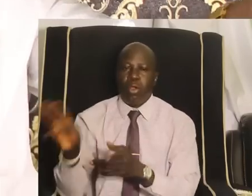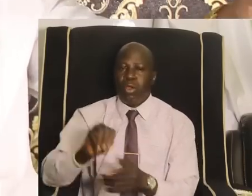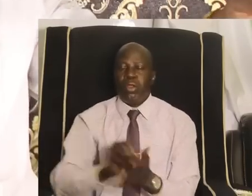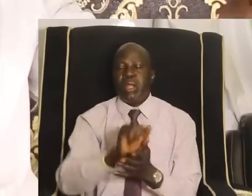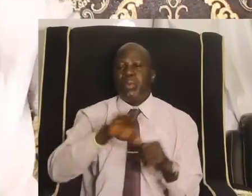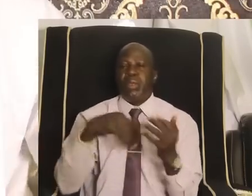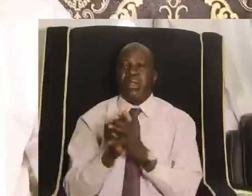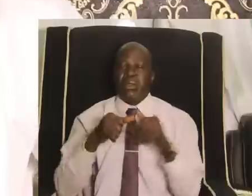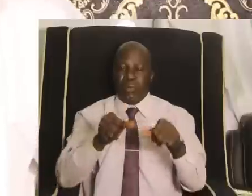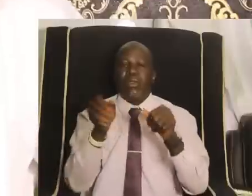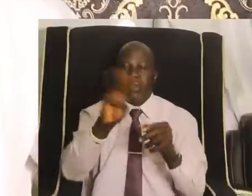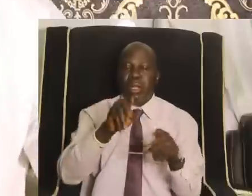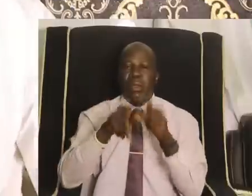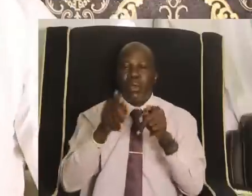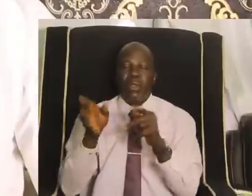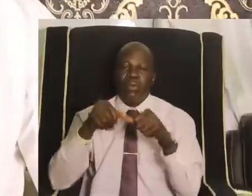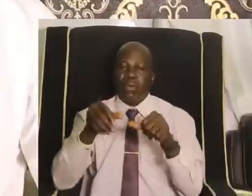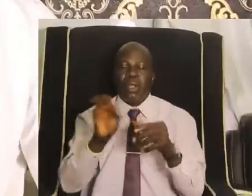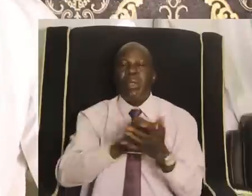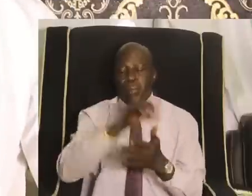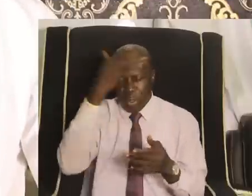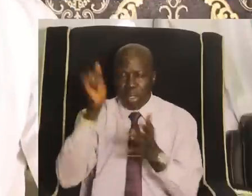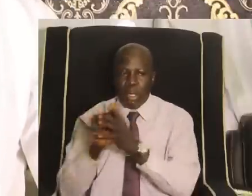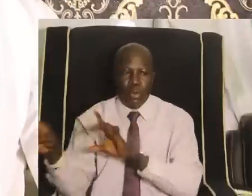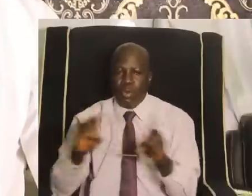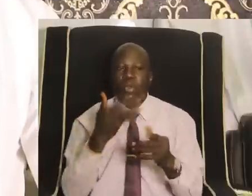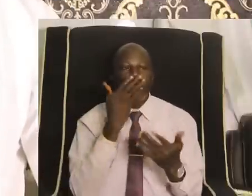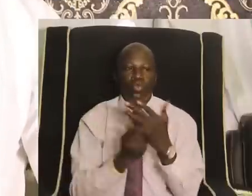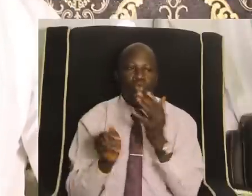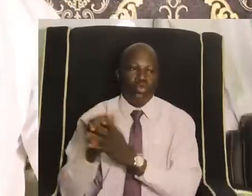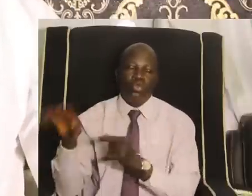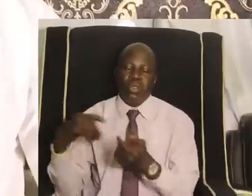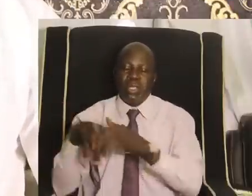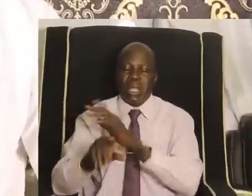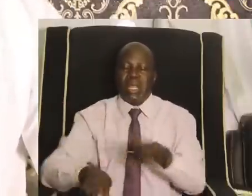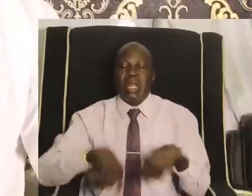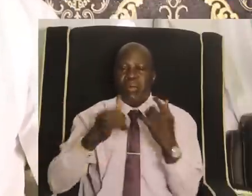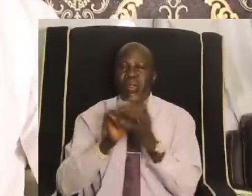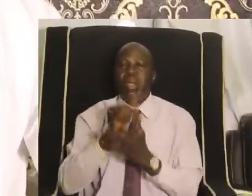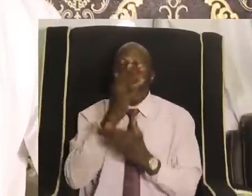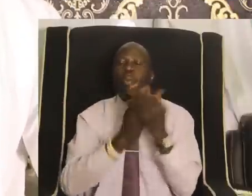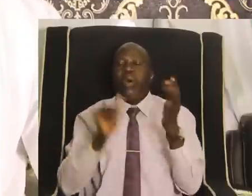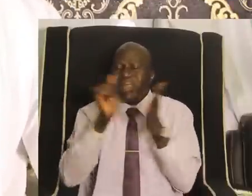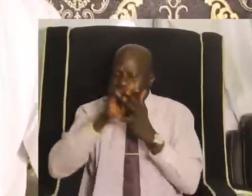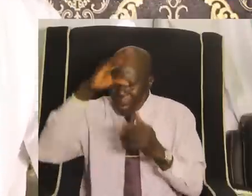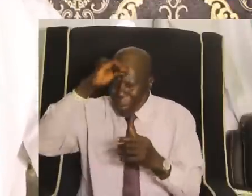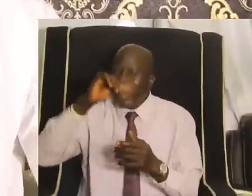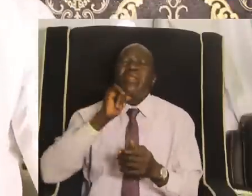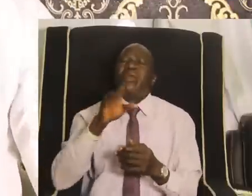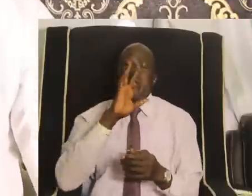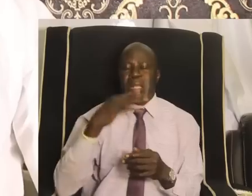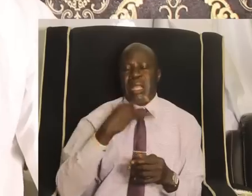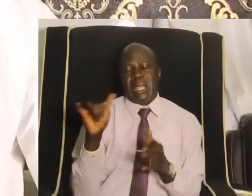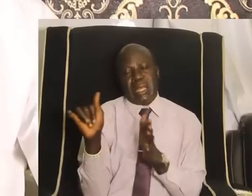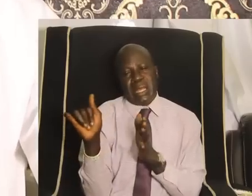children. Glory will manifest. bàbá àwọn ọmọ olóògbé ẹyin